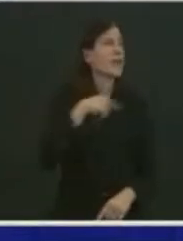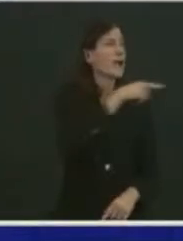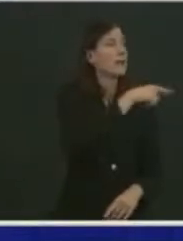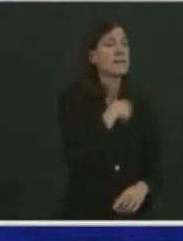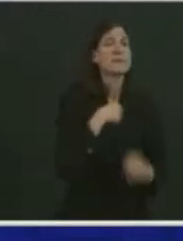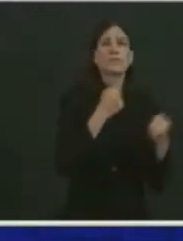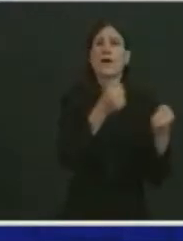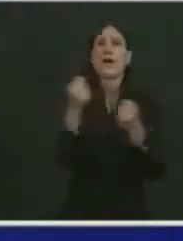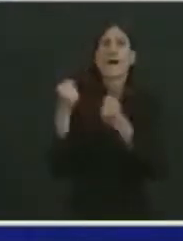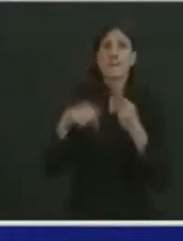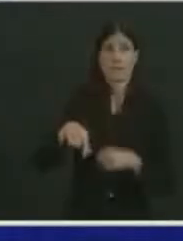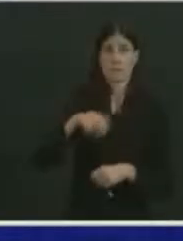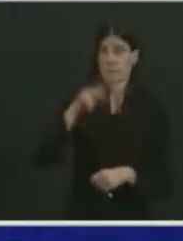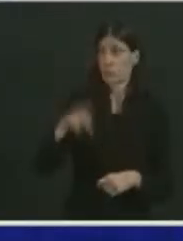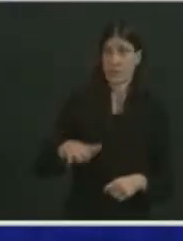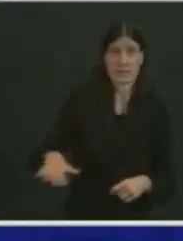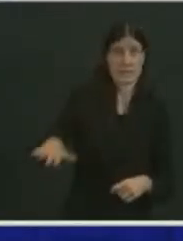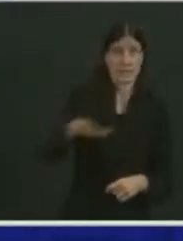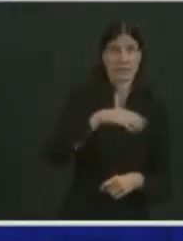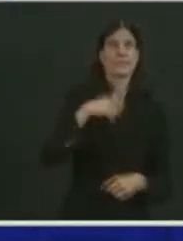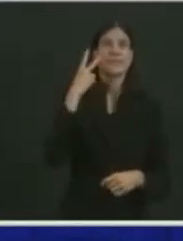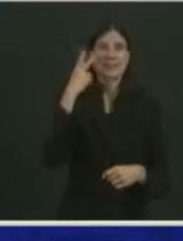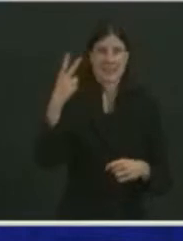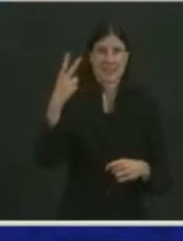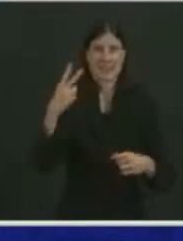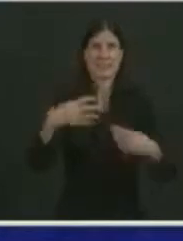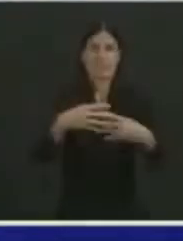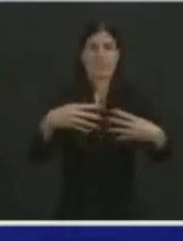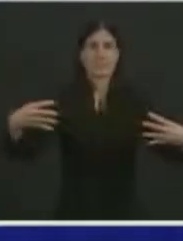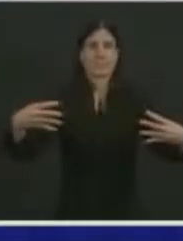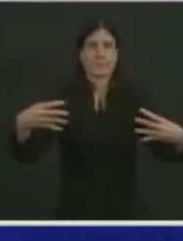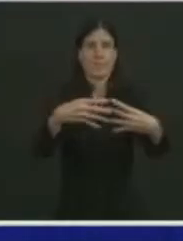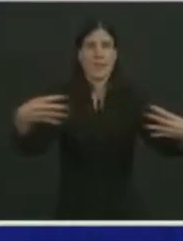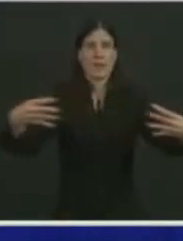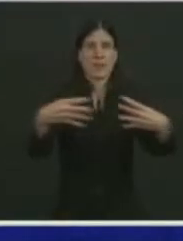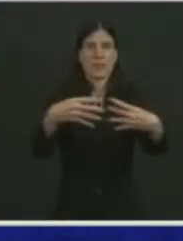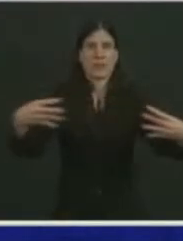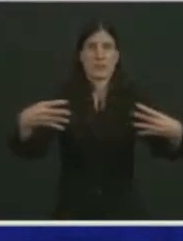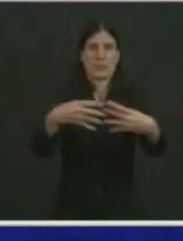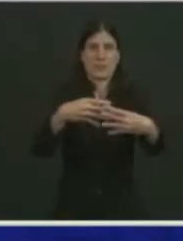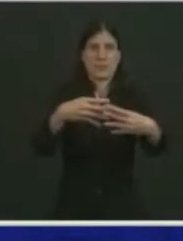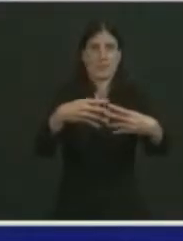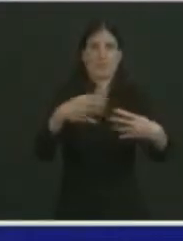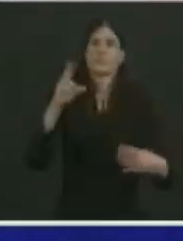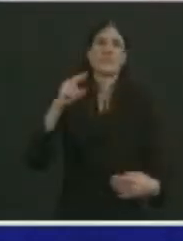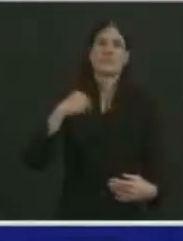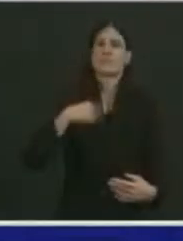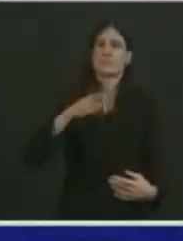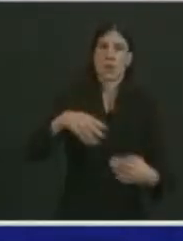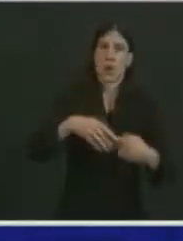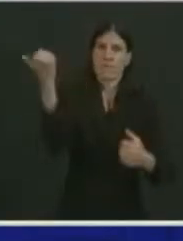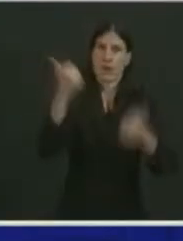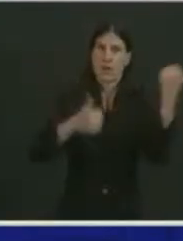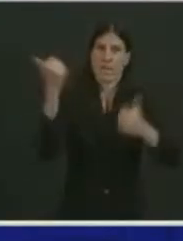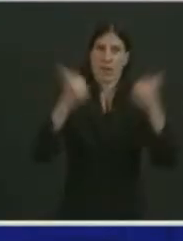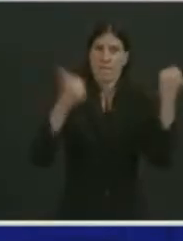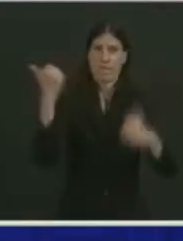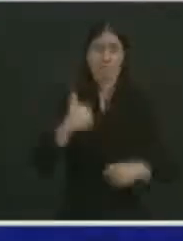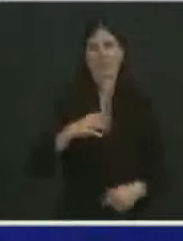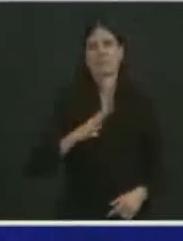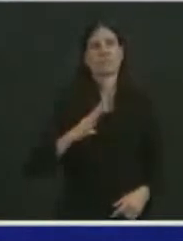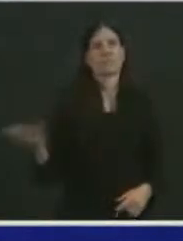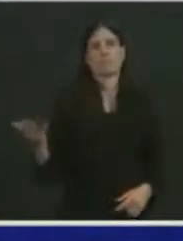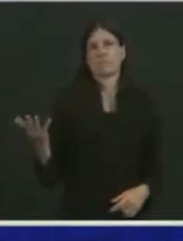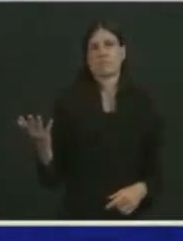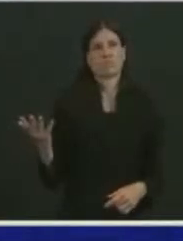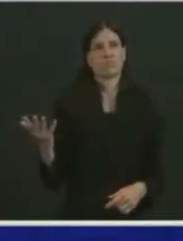that, I immediately directed that they be opened, and if they're not now, they will be by 4:30, because